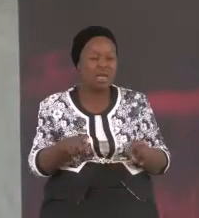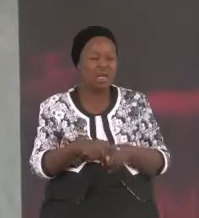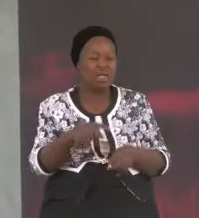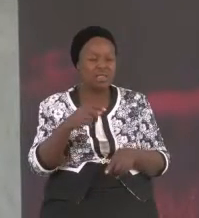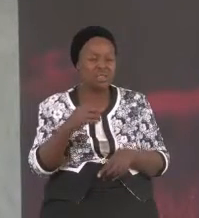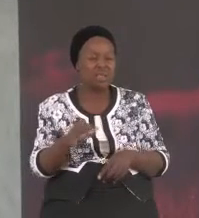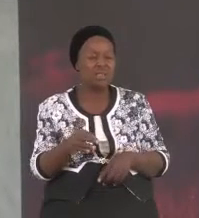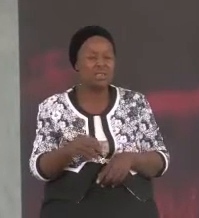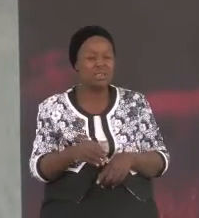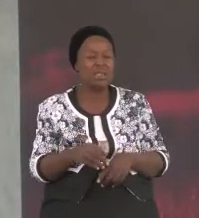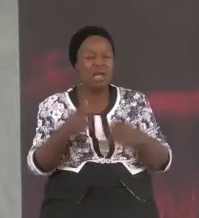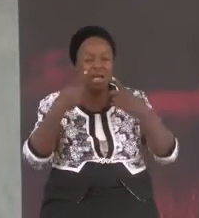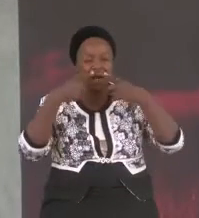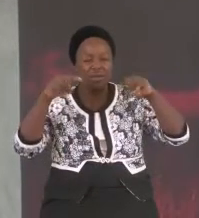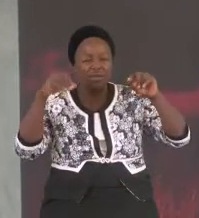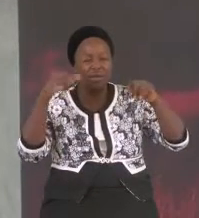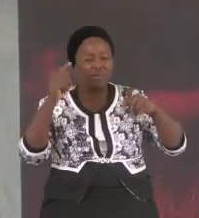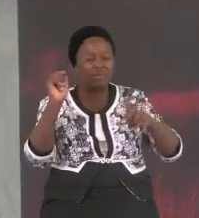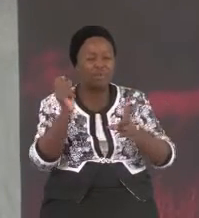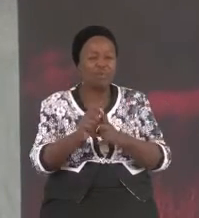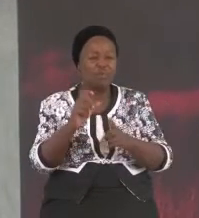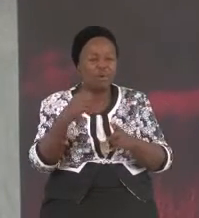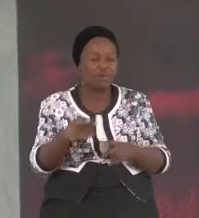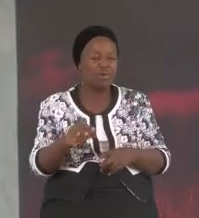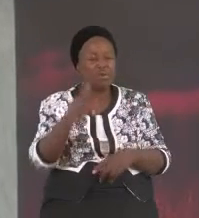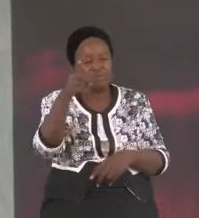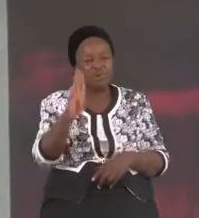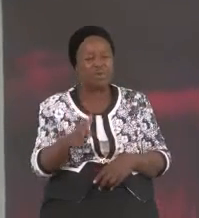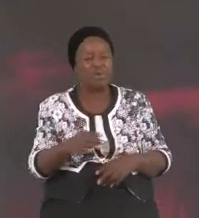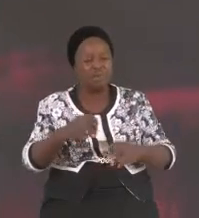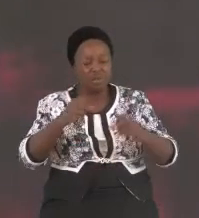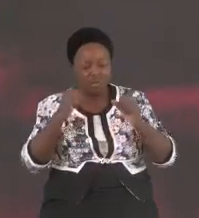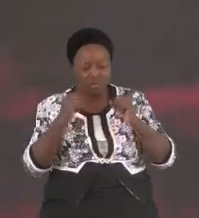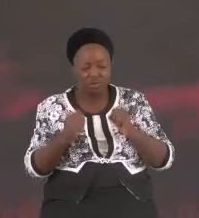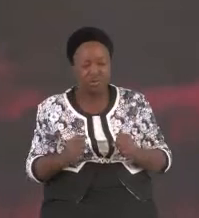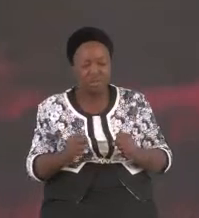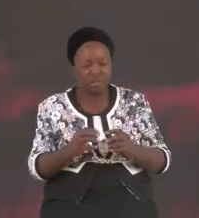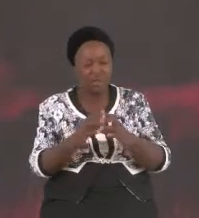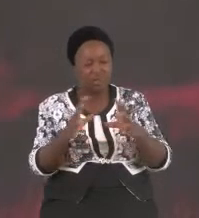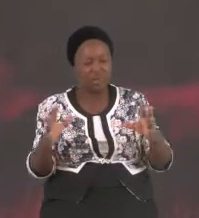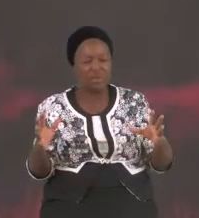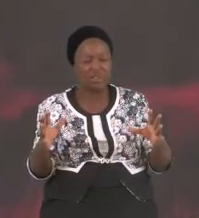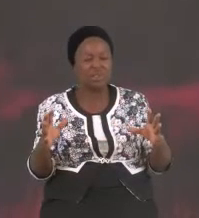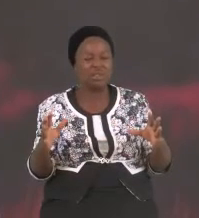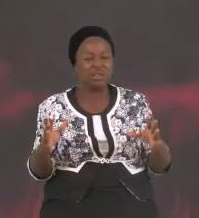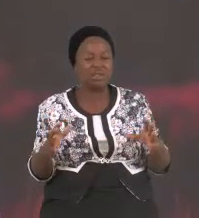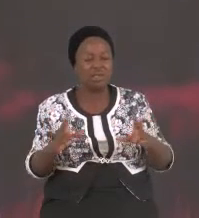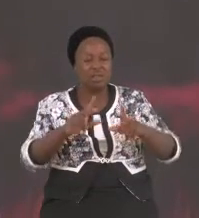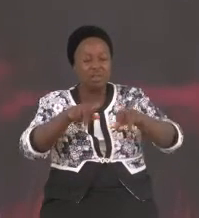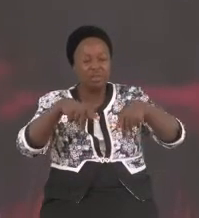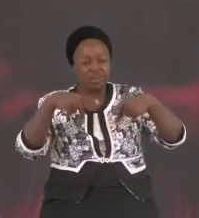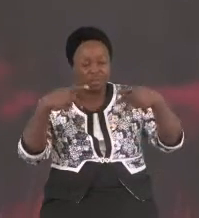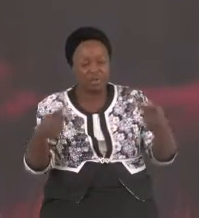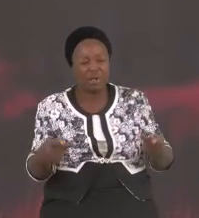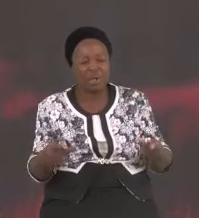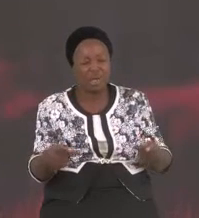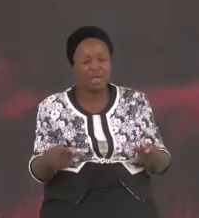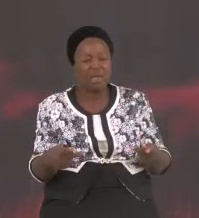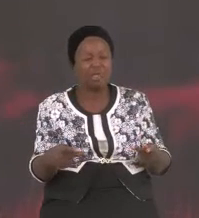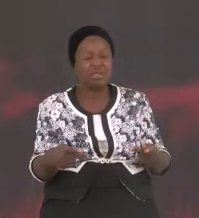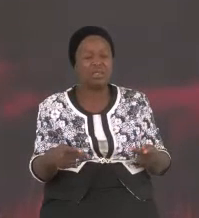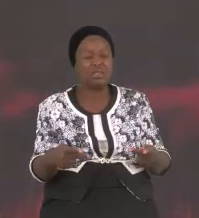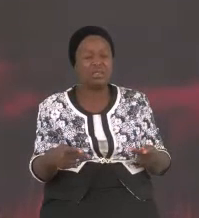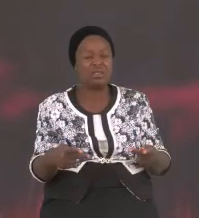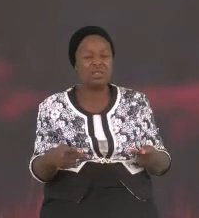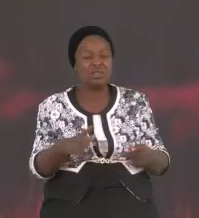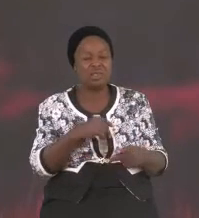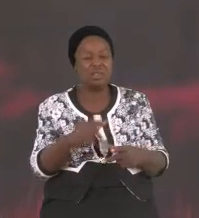of the words of god strength abundance supply super abundance you'll